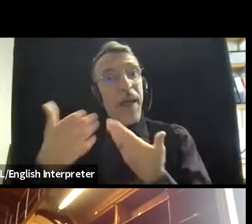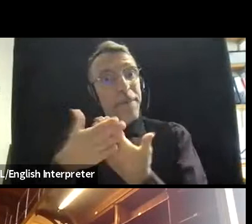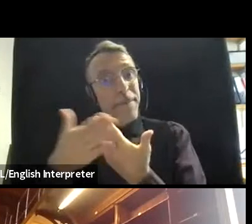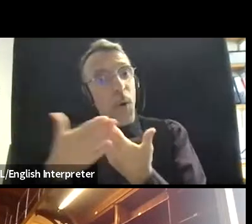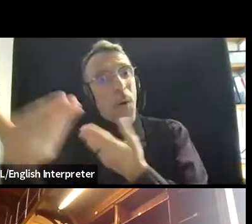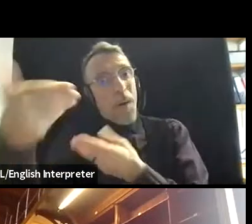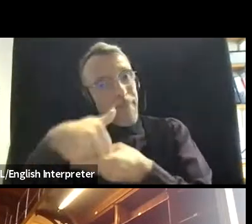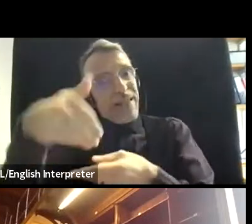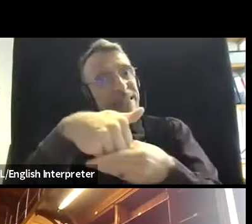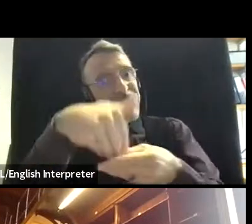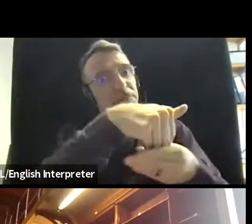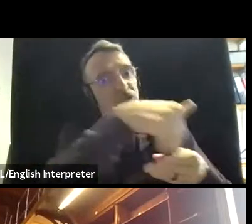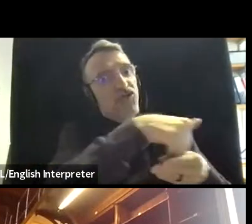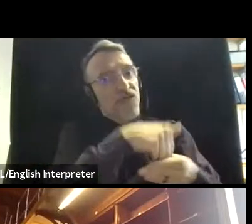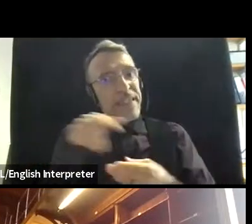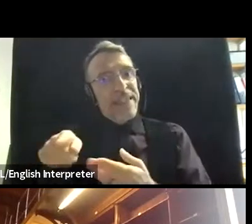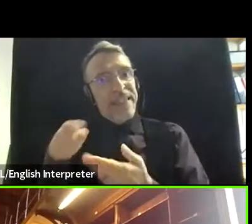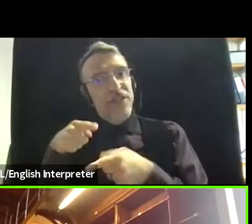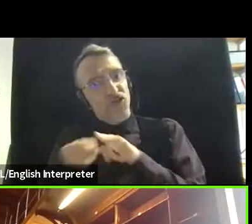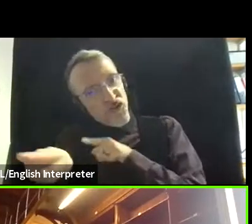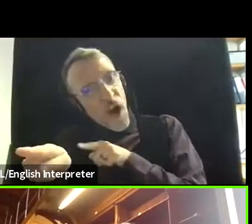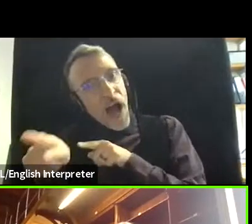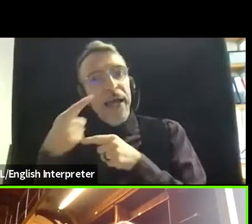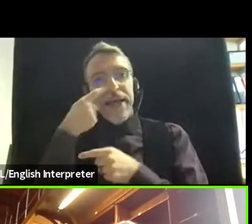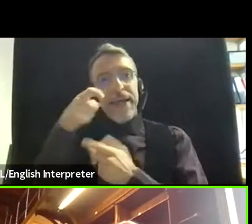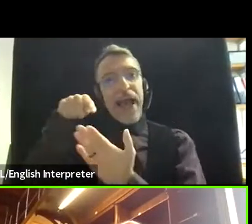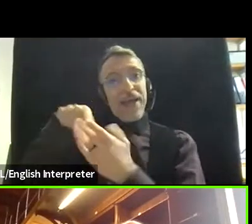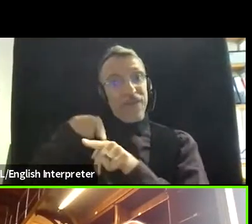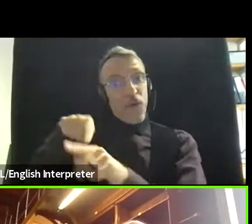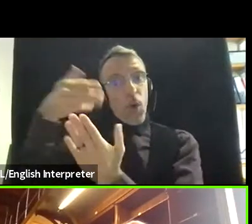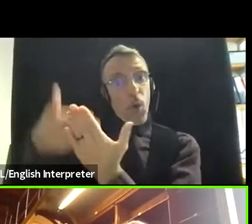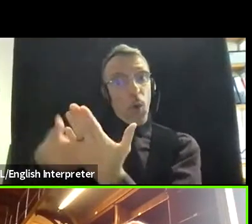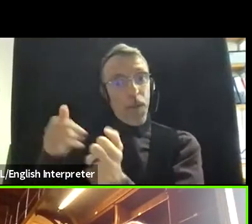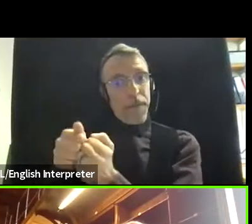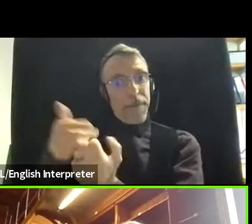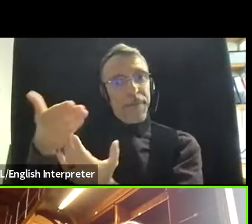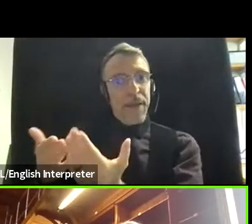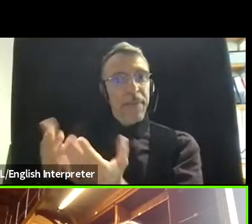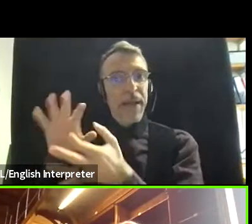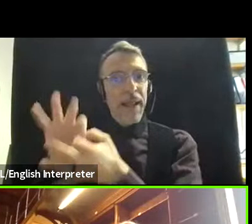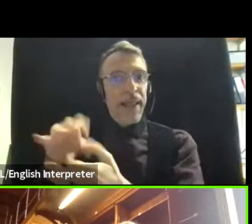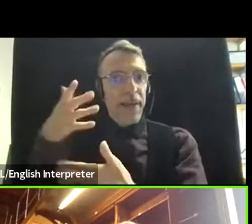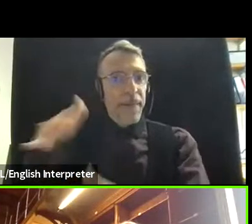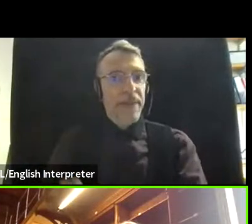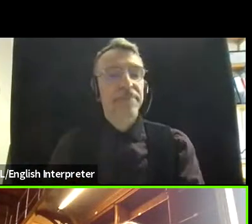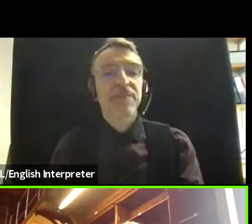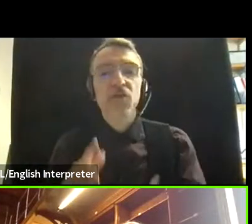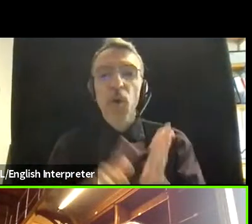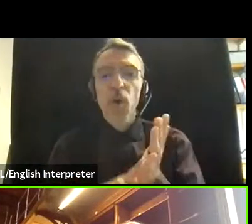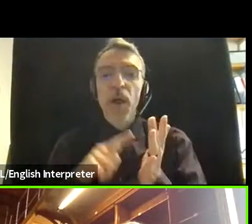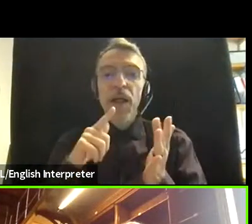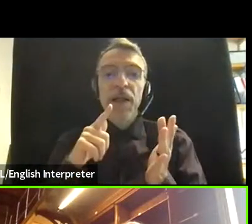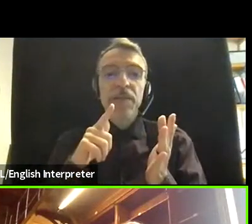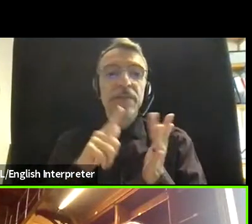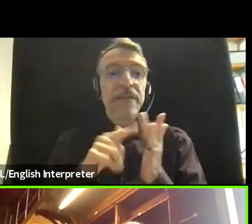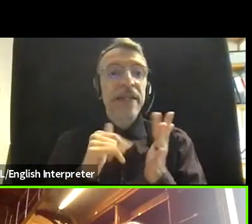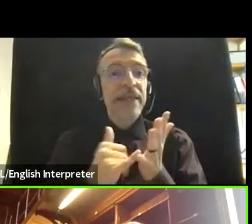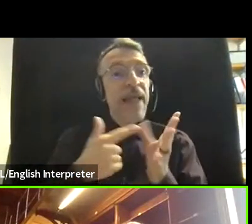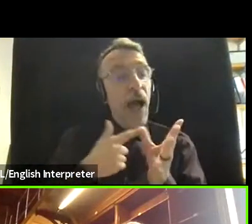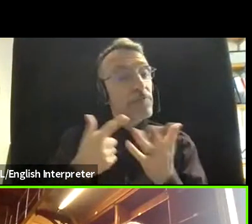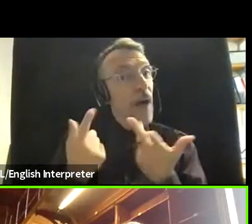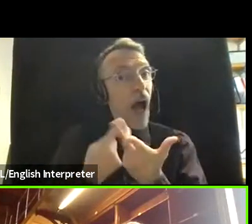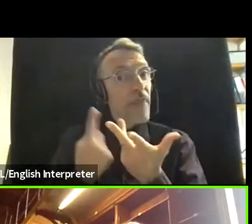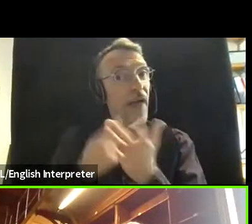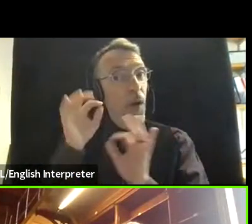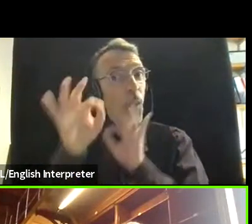participatory and so on. Okay, thanks so much. Lisa, have we any other questions that are outstanding at